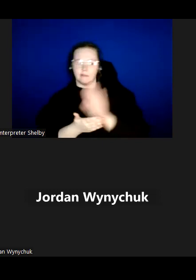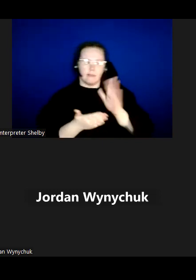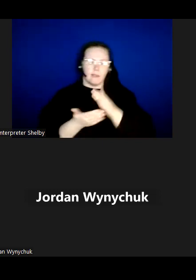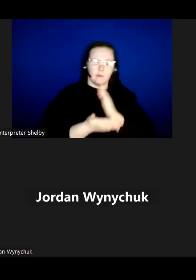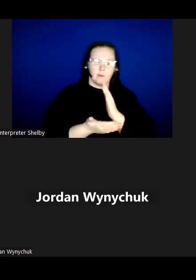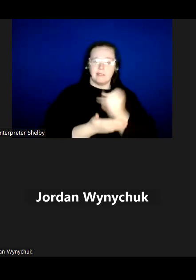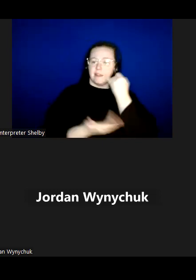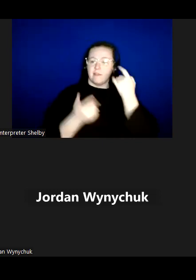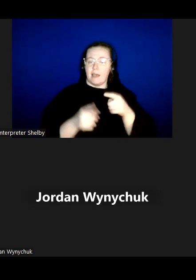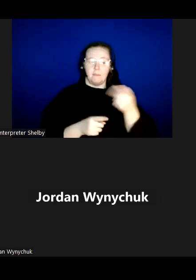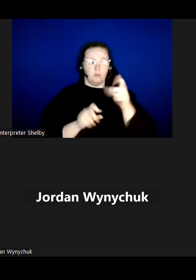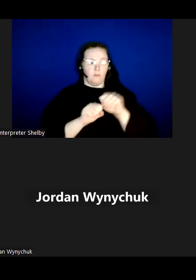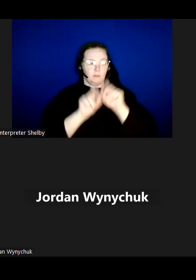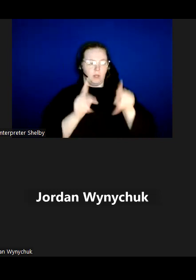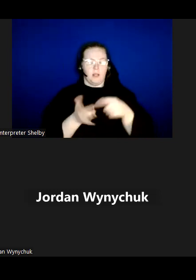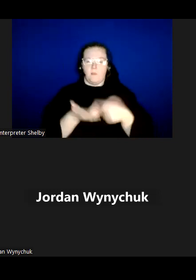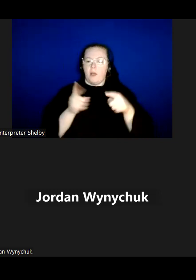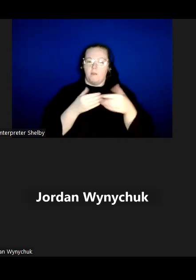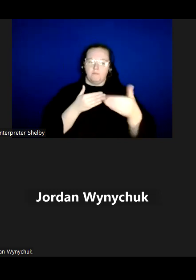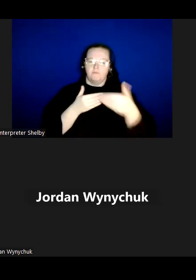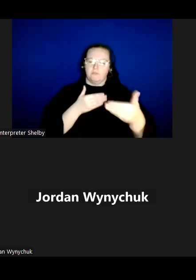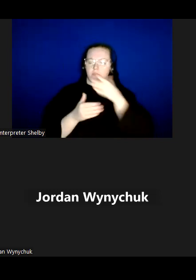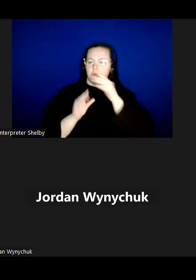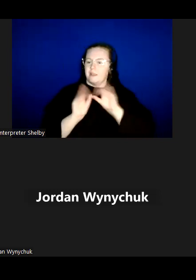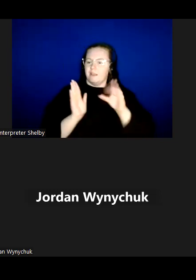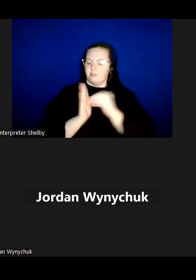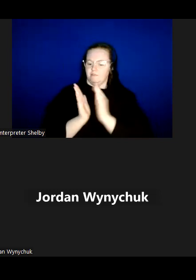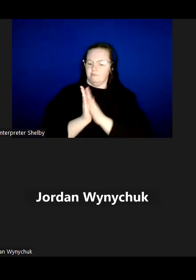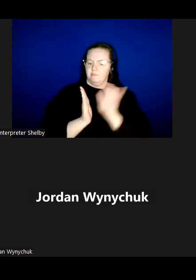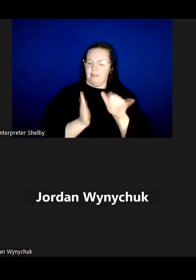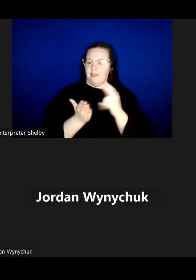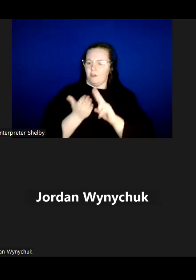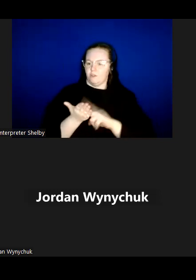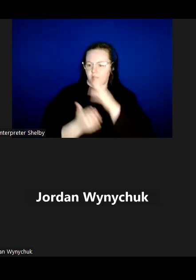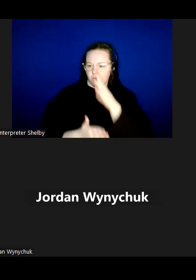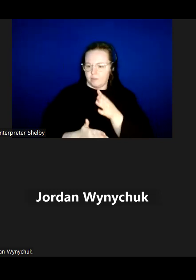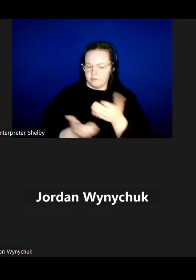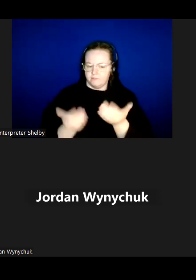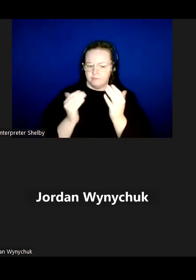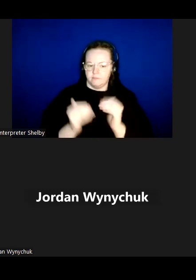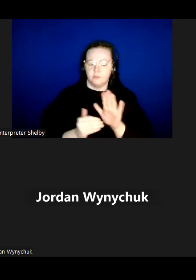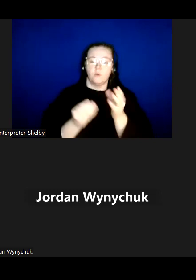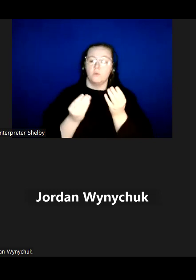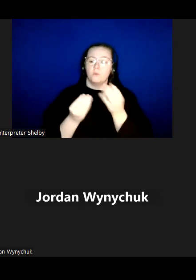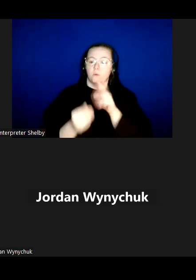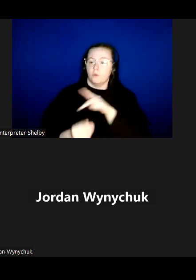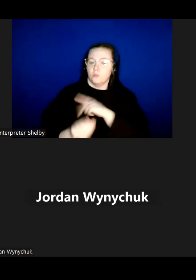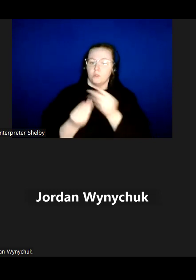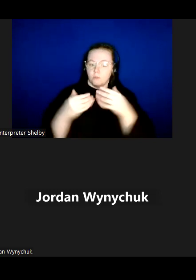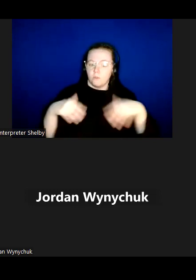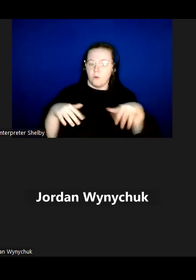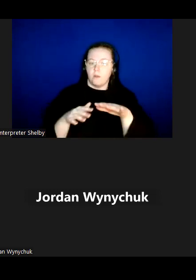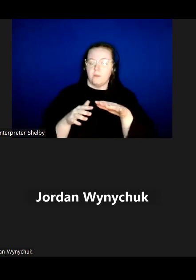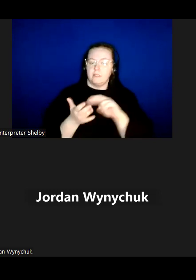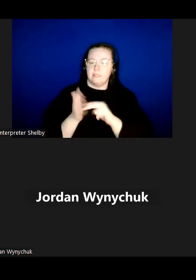relationship dissolve. So your personal property is anything owned by